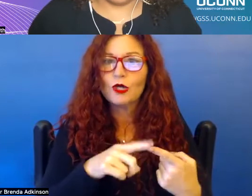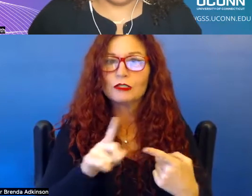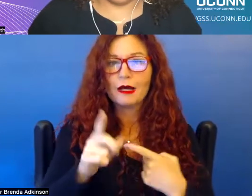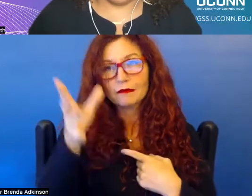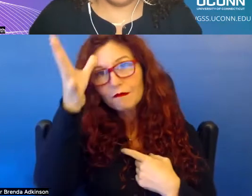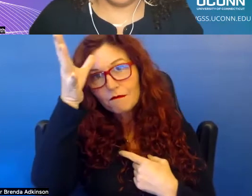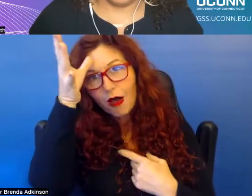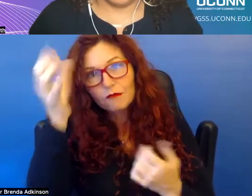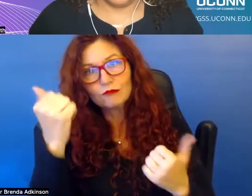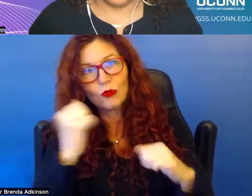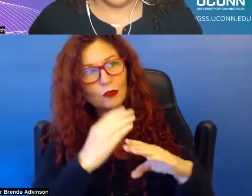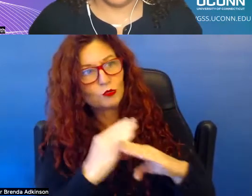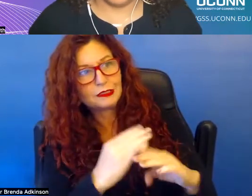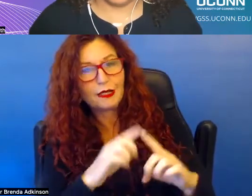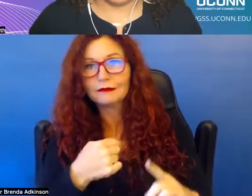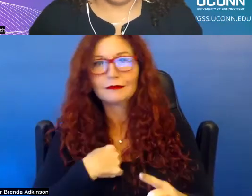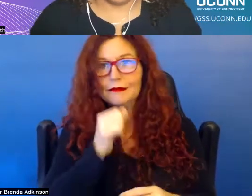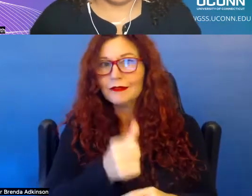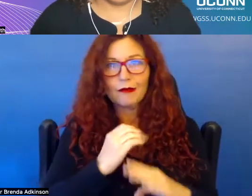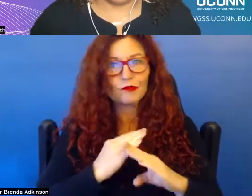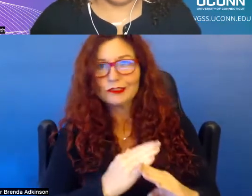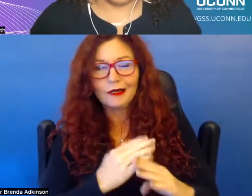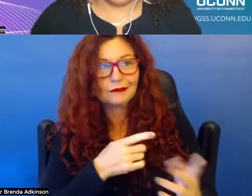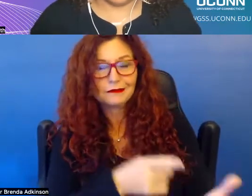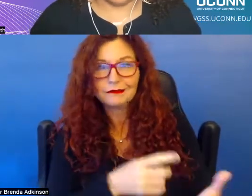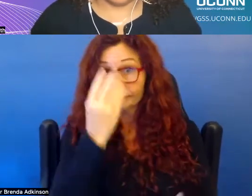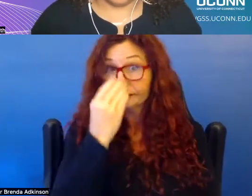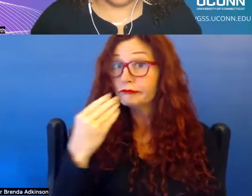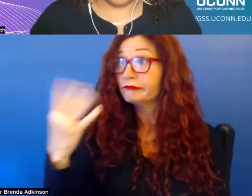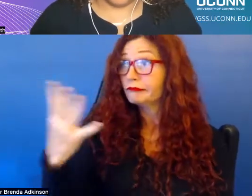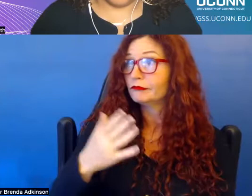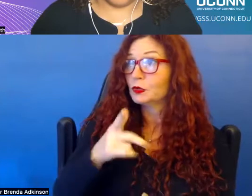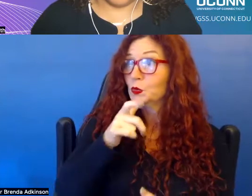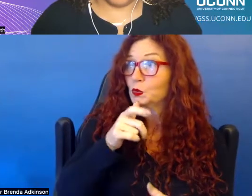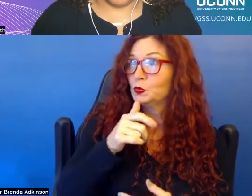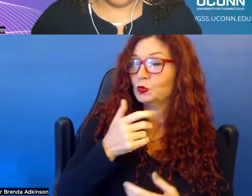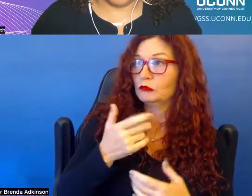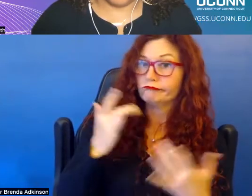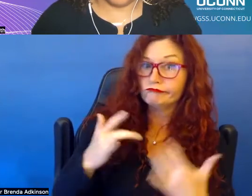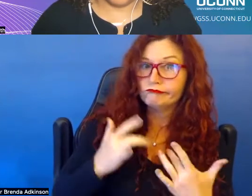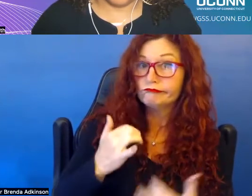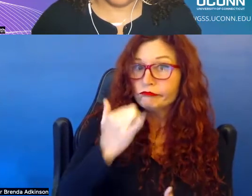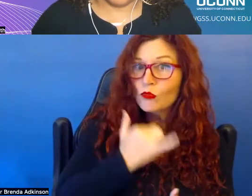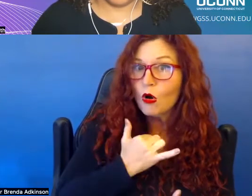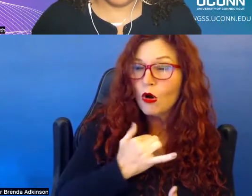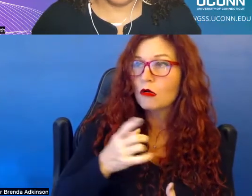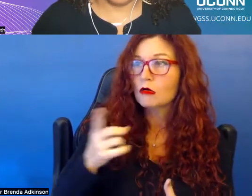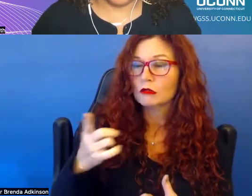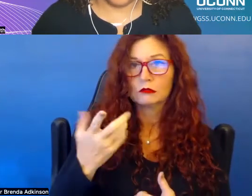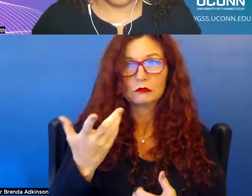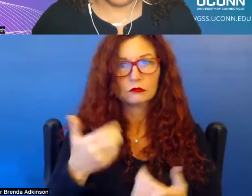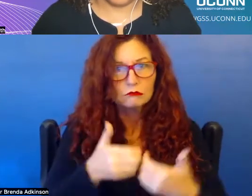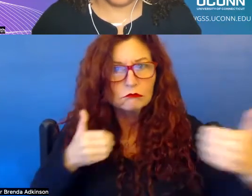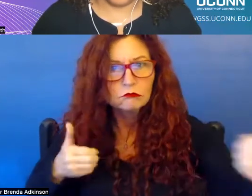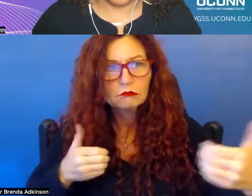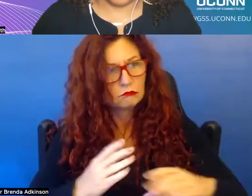from the place of being both survivor and also bystander. And then transforming that online forum